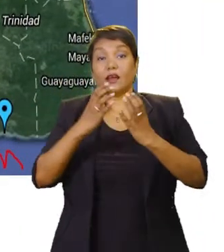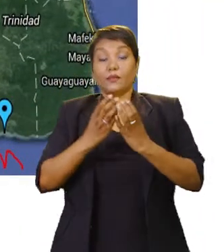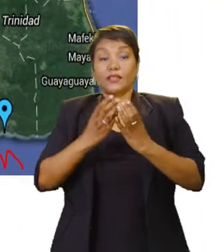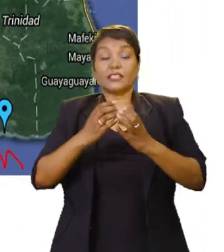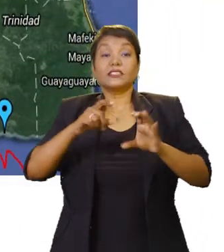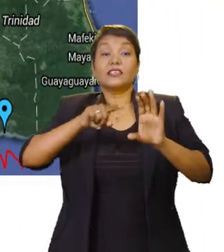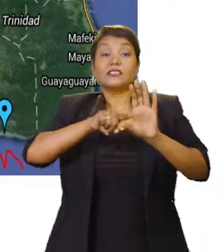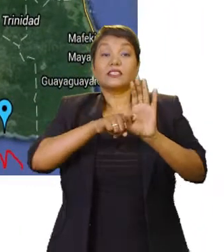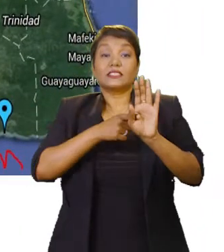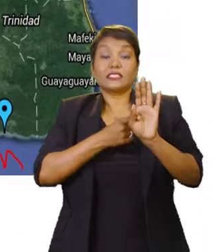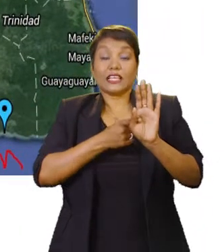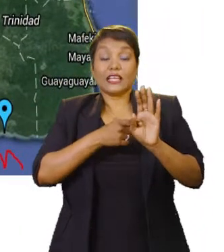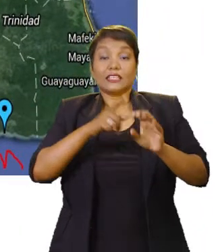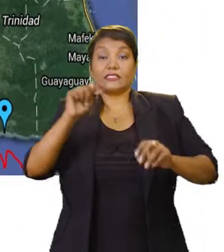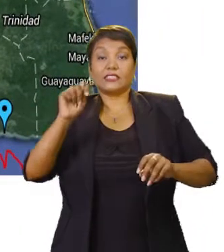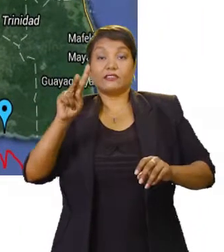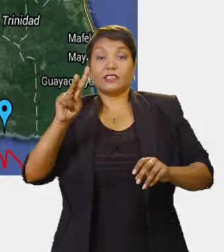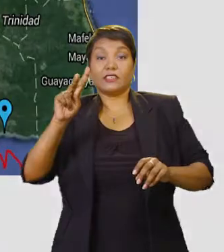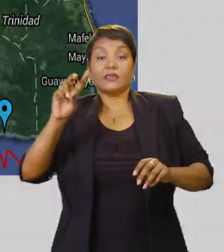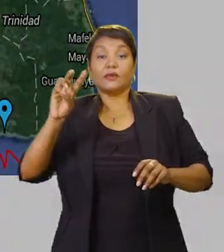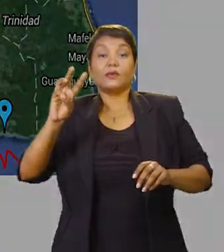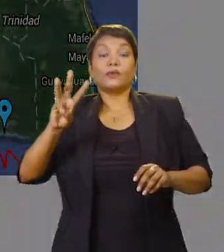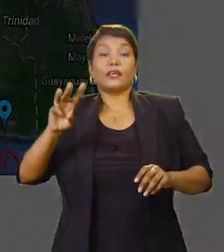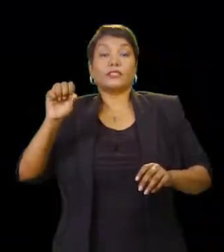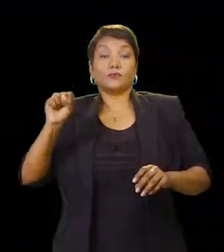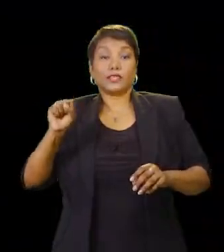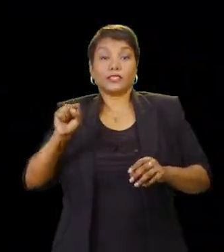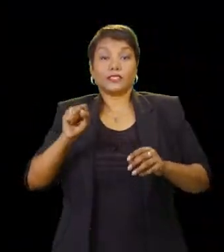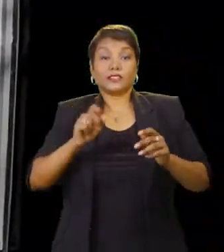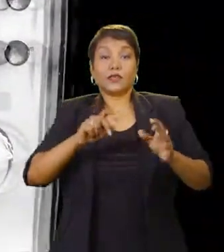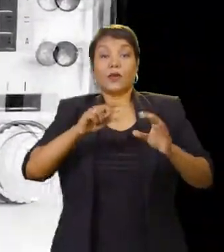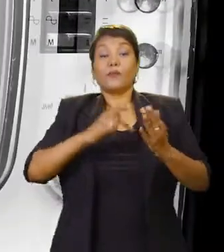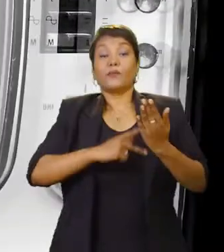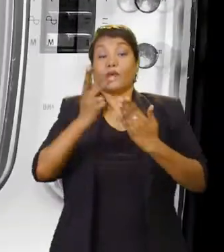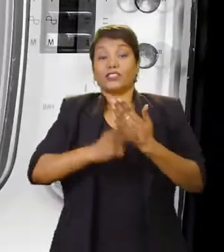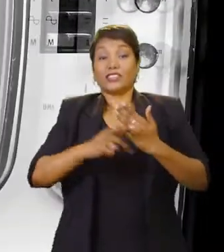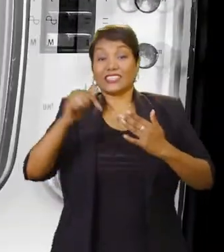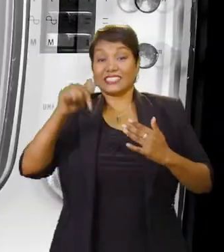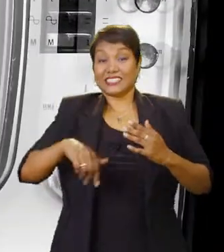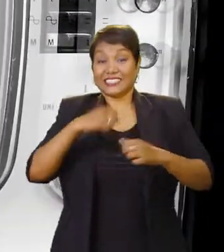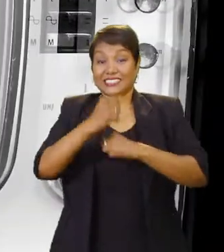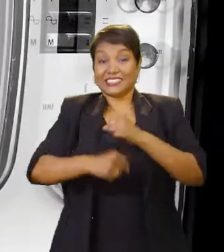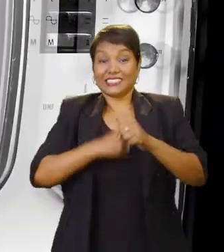to realize TV white spaces pilots in